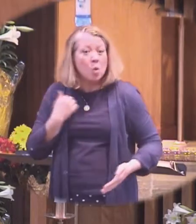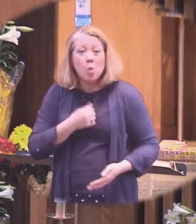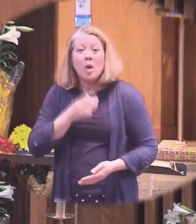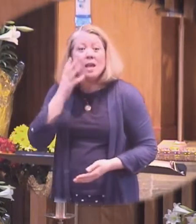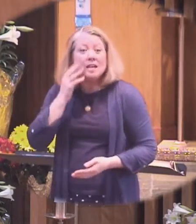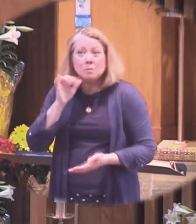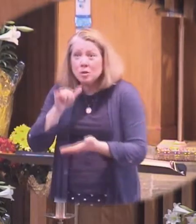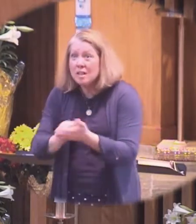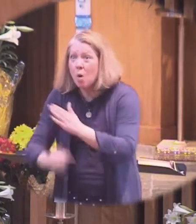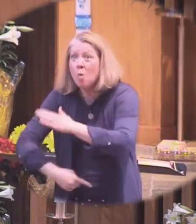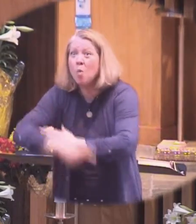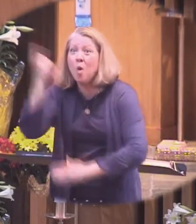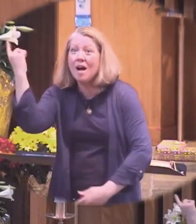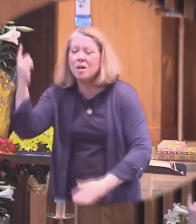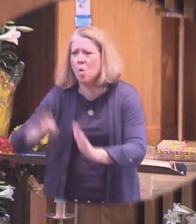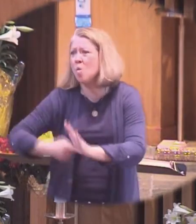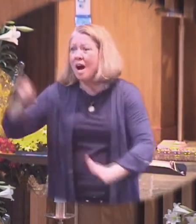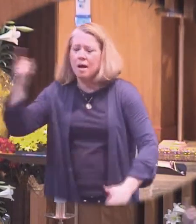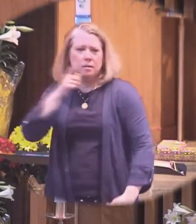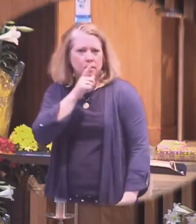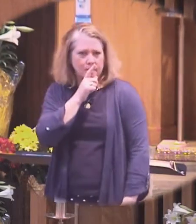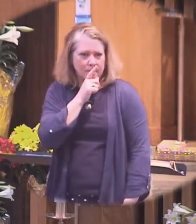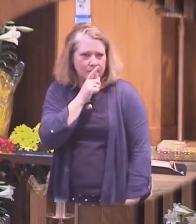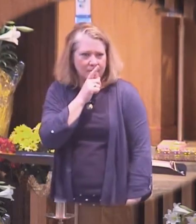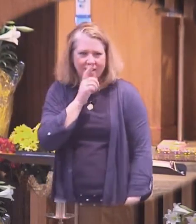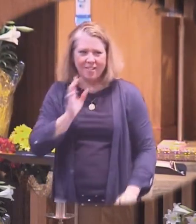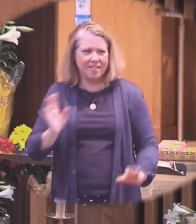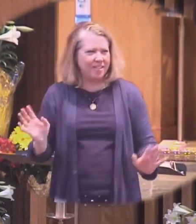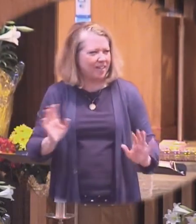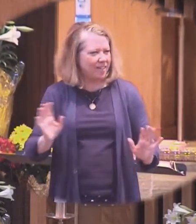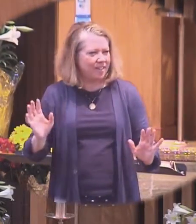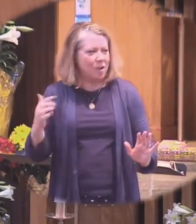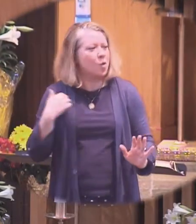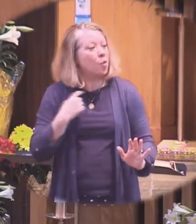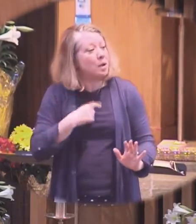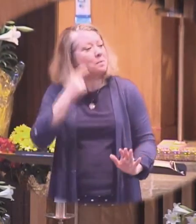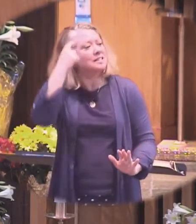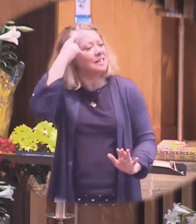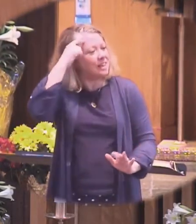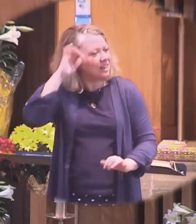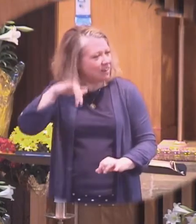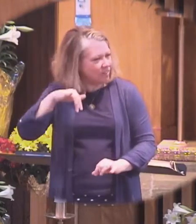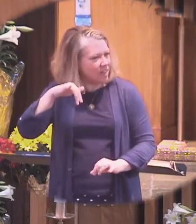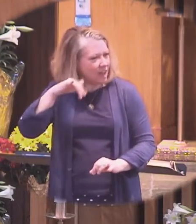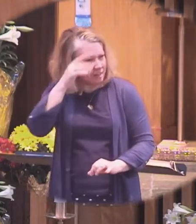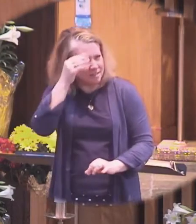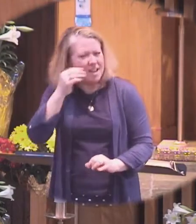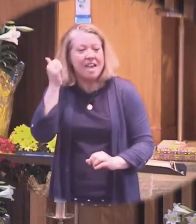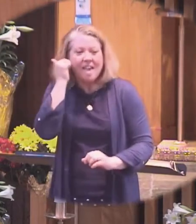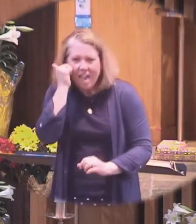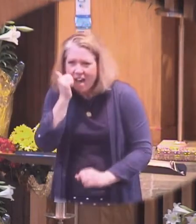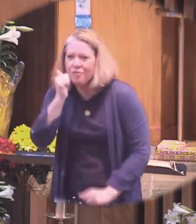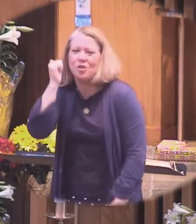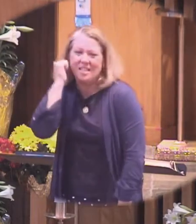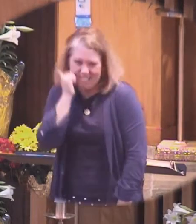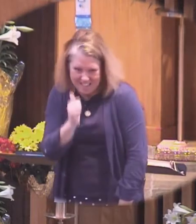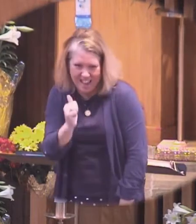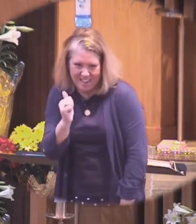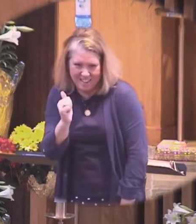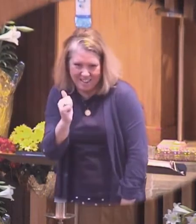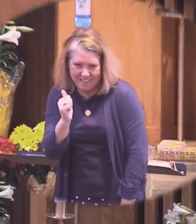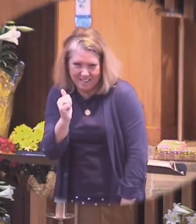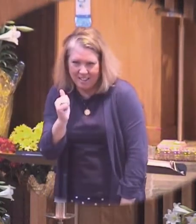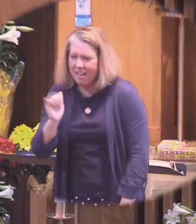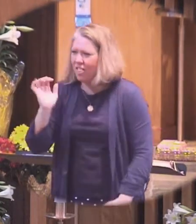today. It's something you and I must be able to look at every day and say, how can this experience, something that I experience in